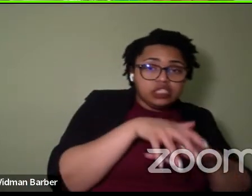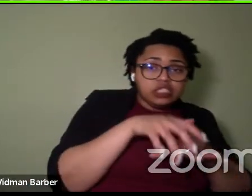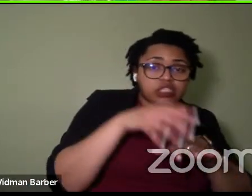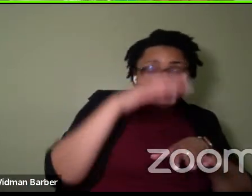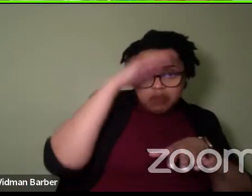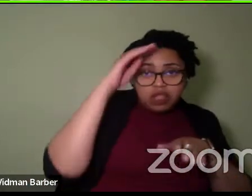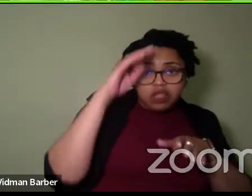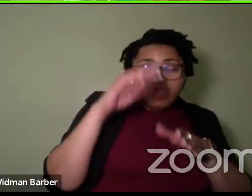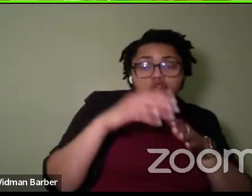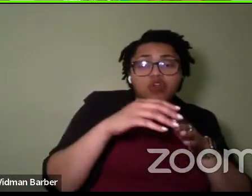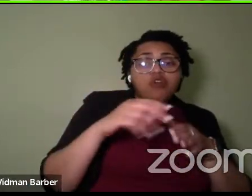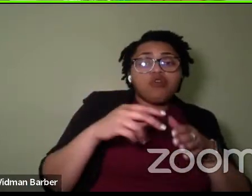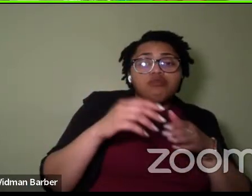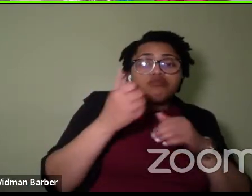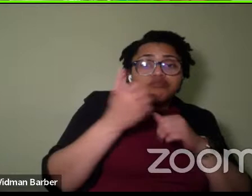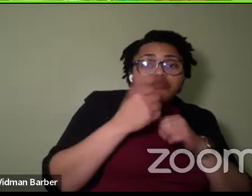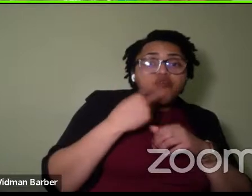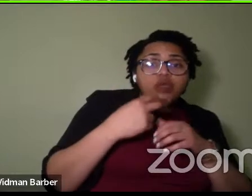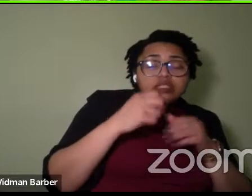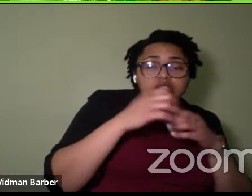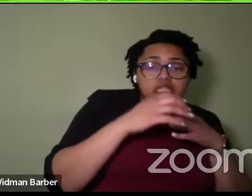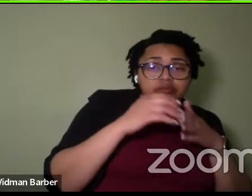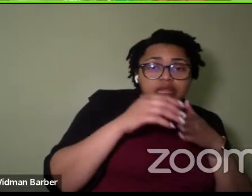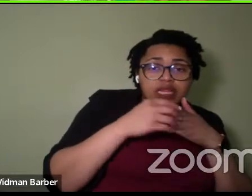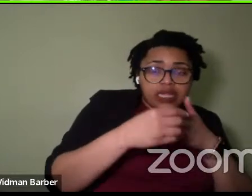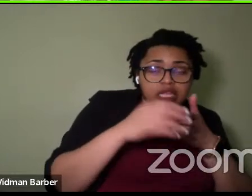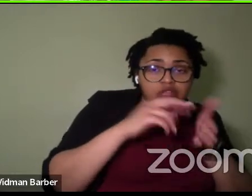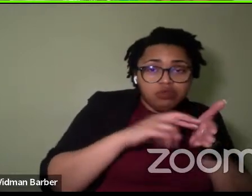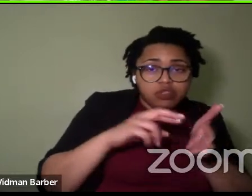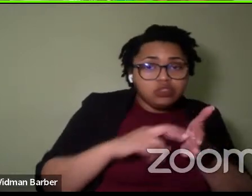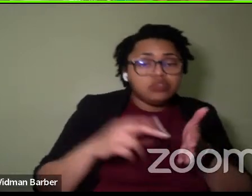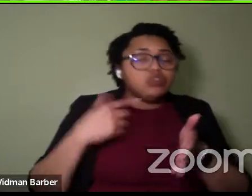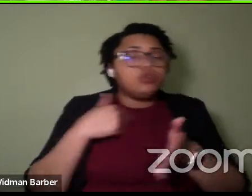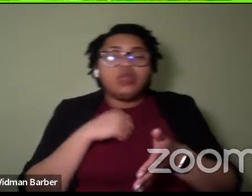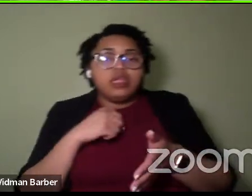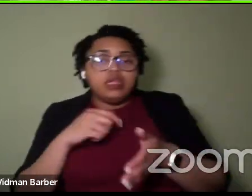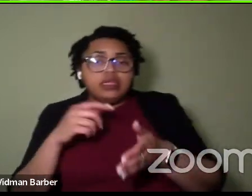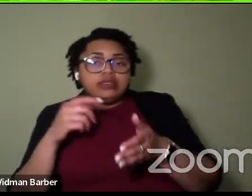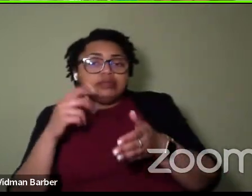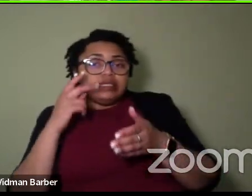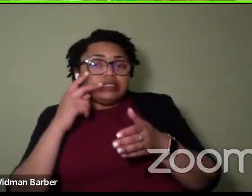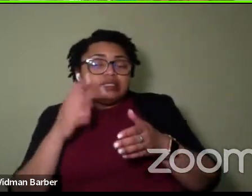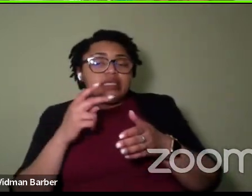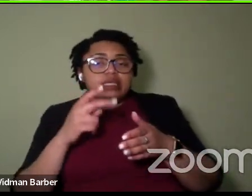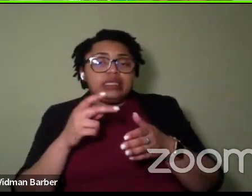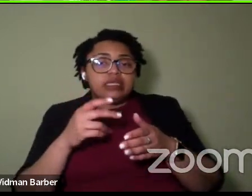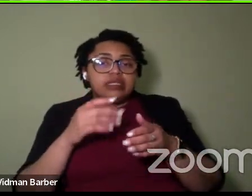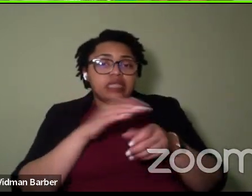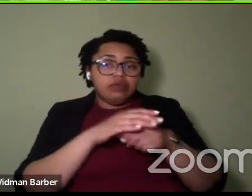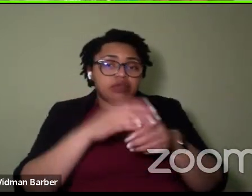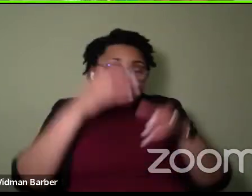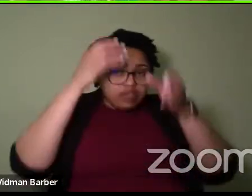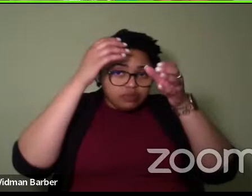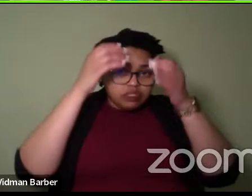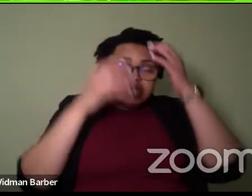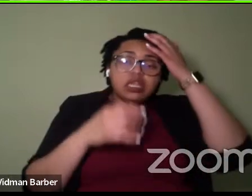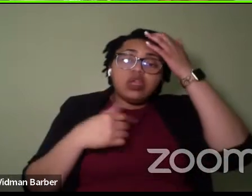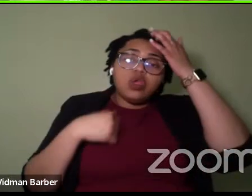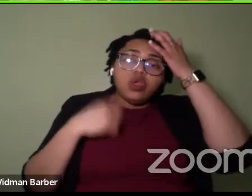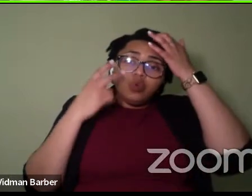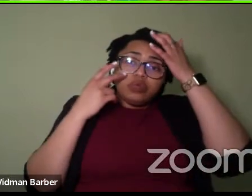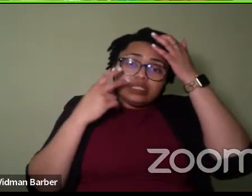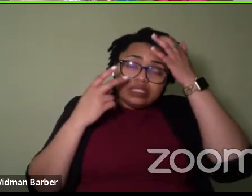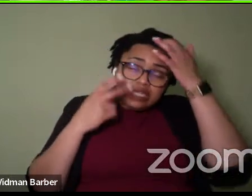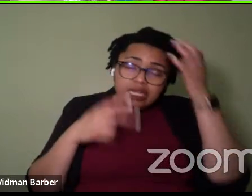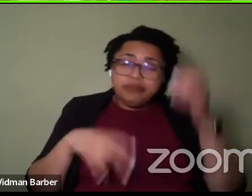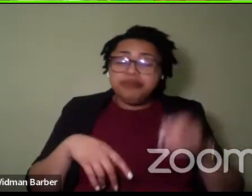being, seen as areas of expertise. If you look at any college of the environment, Indigenous communities is always an area of expertise